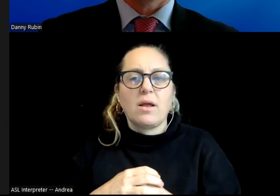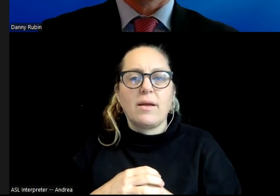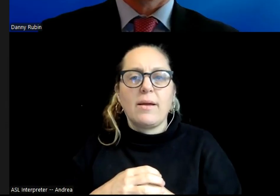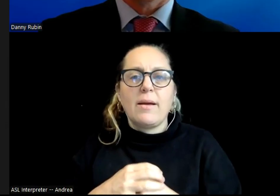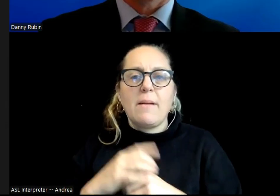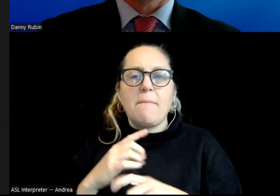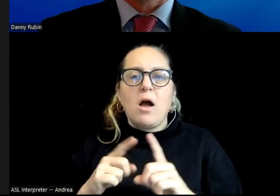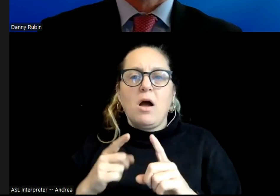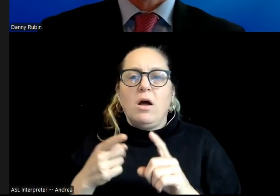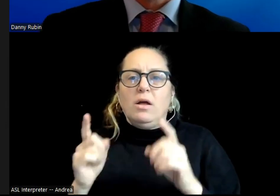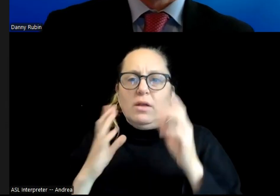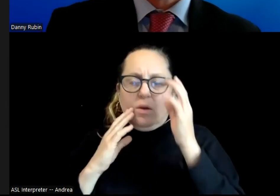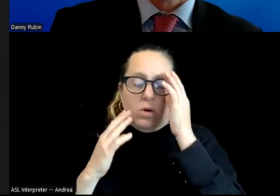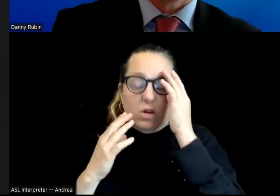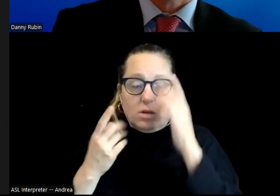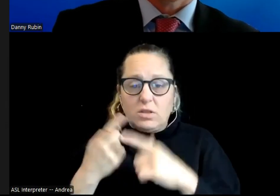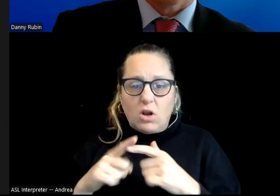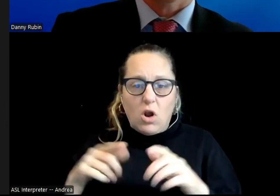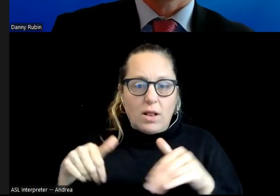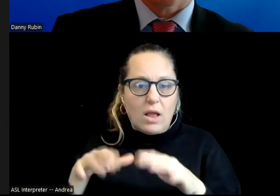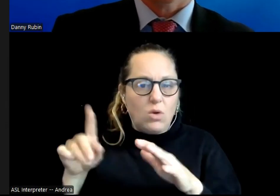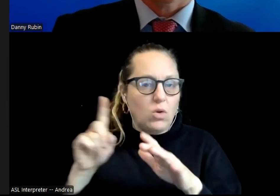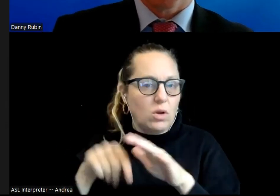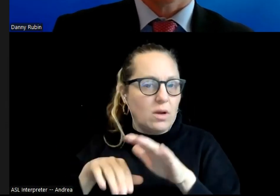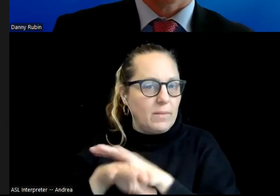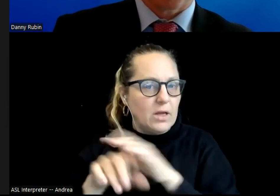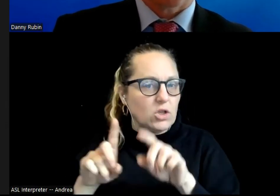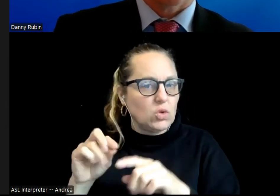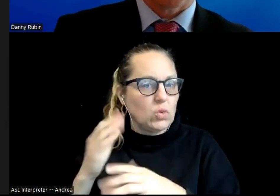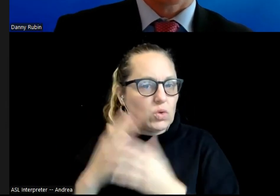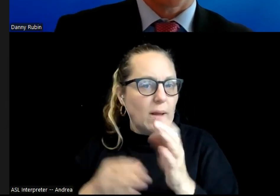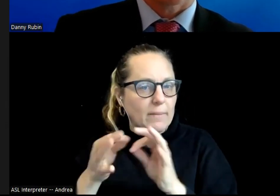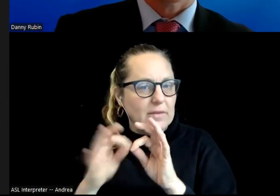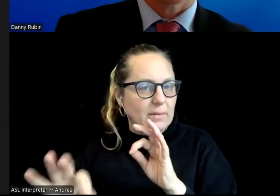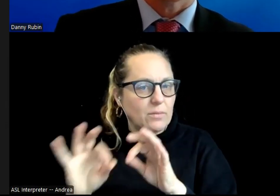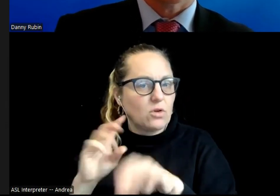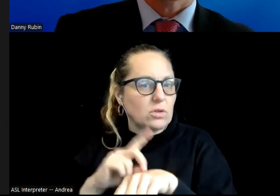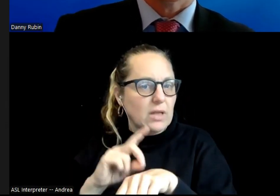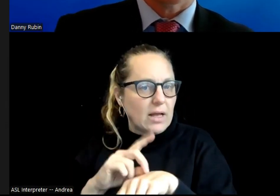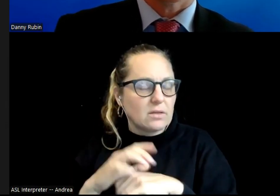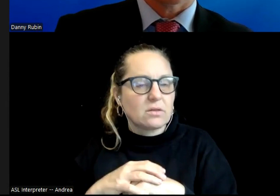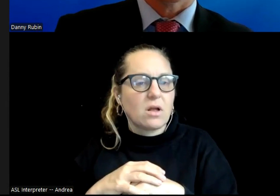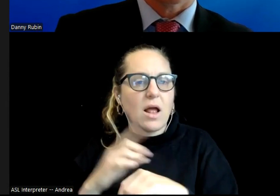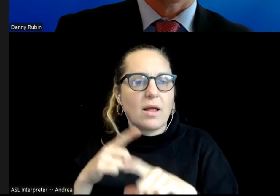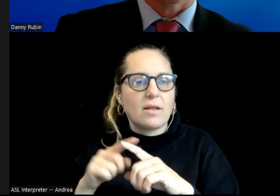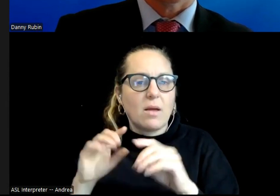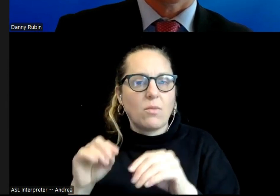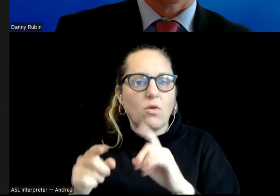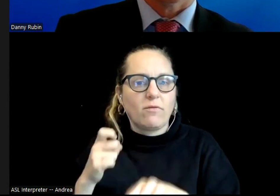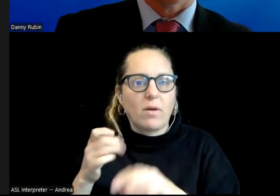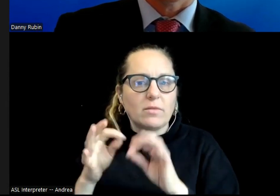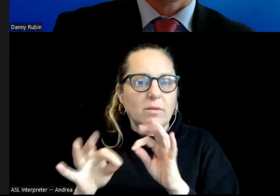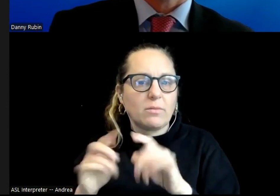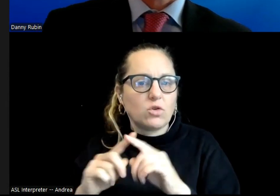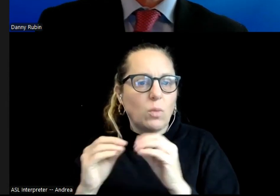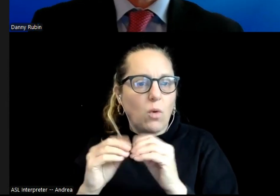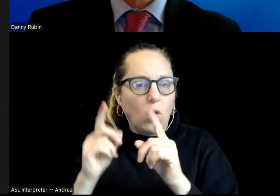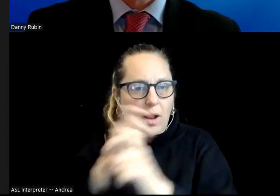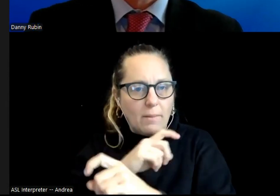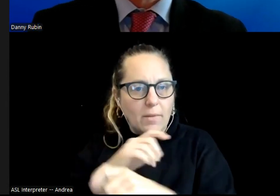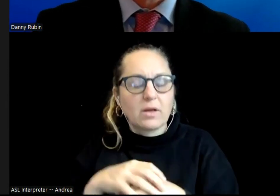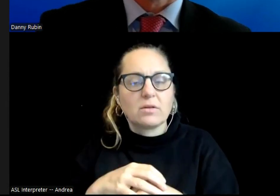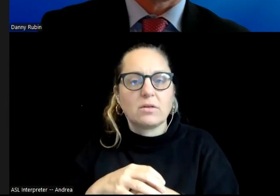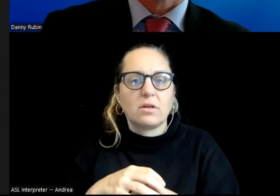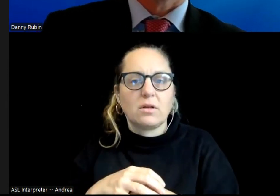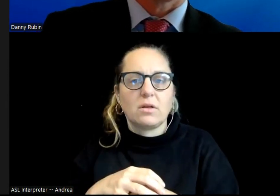they will start allowing you to come in and do some simple tasks and then move from simple to more complex and get